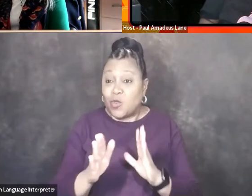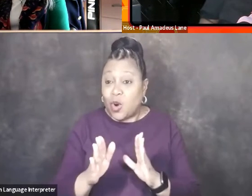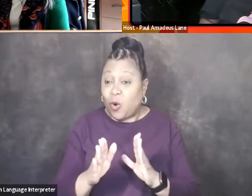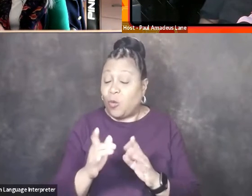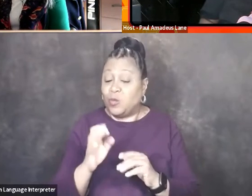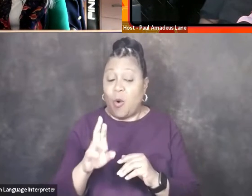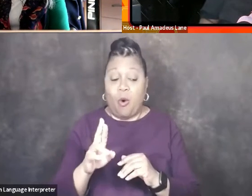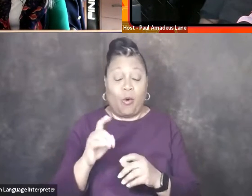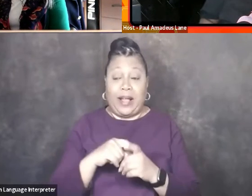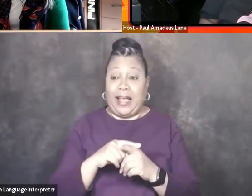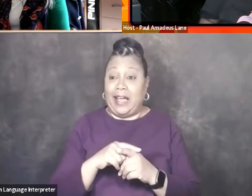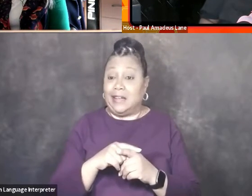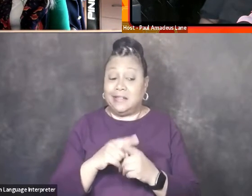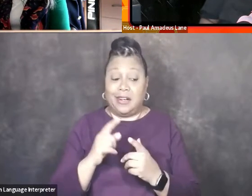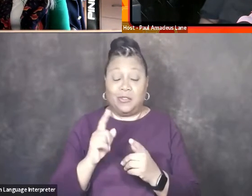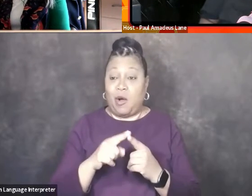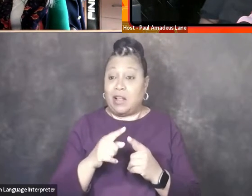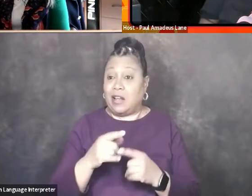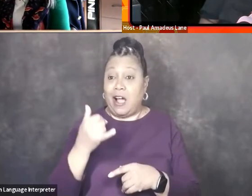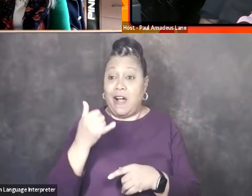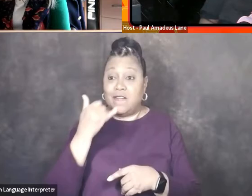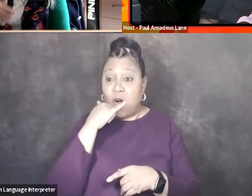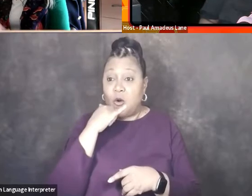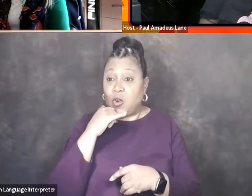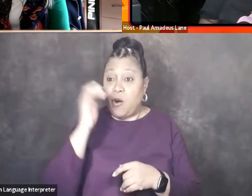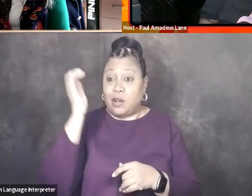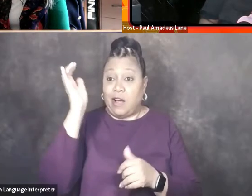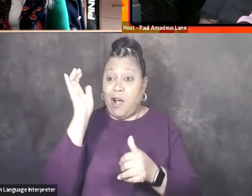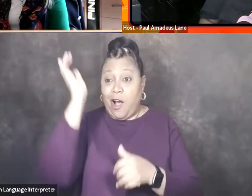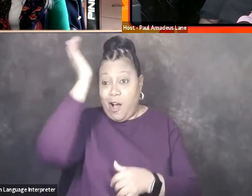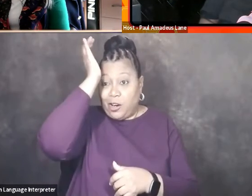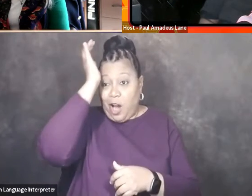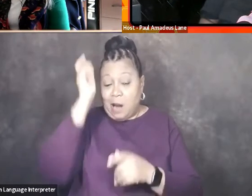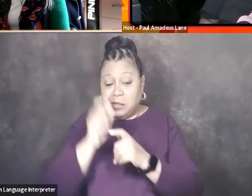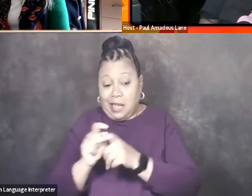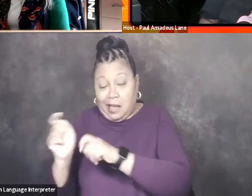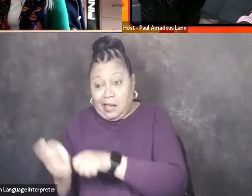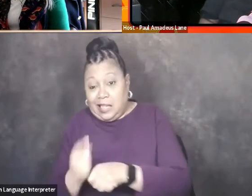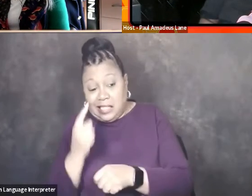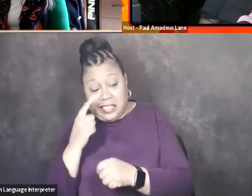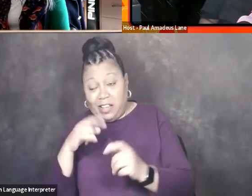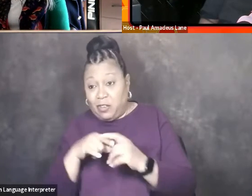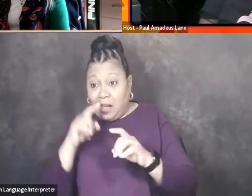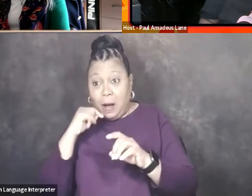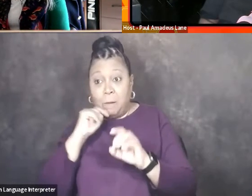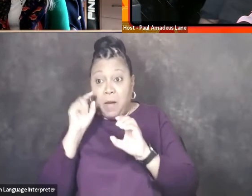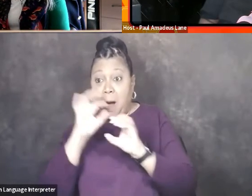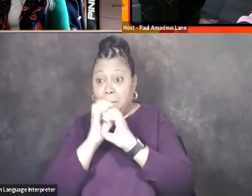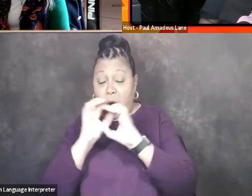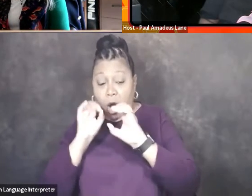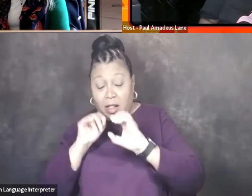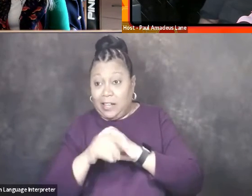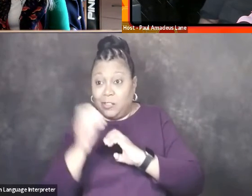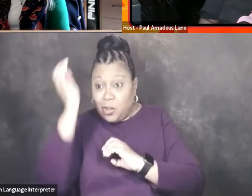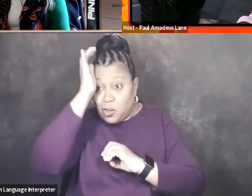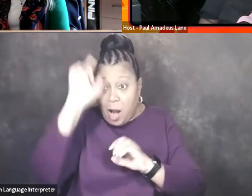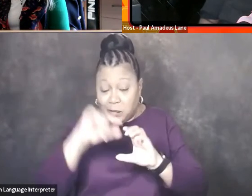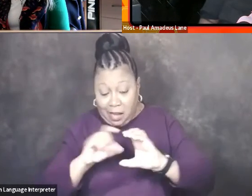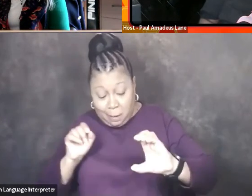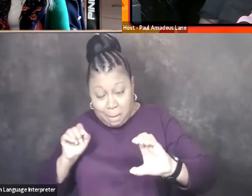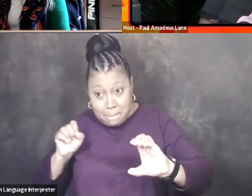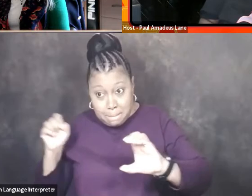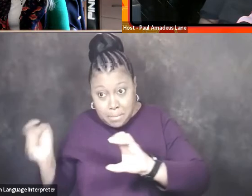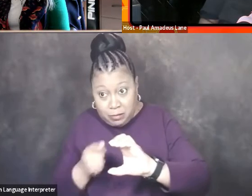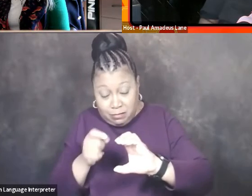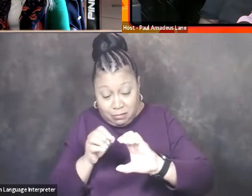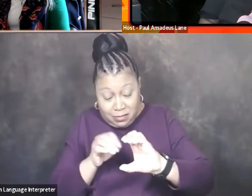or just throw down a foam ball in a garbage can and just roll it in there and see if you like it. Awesome. That's amazing. And you're an